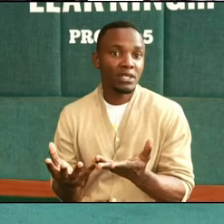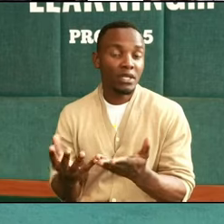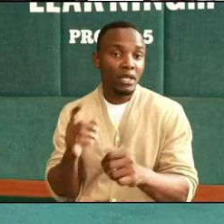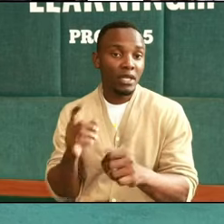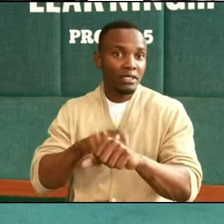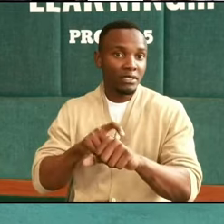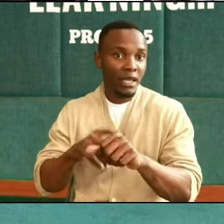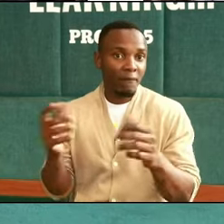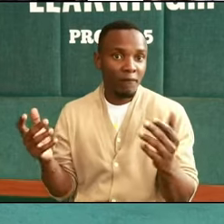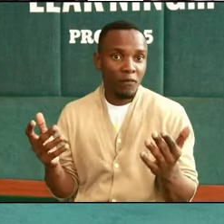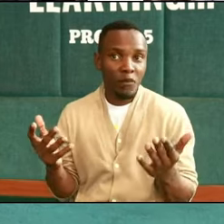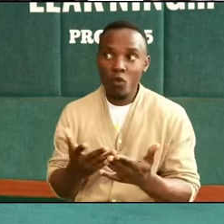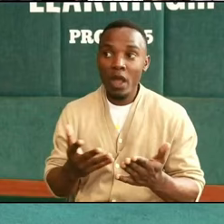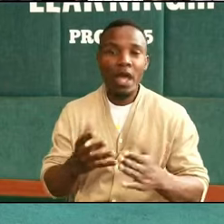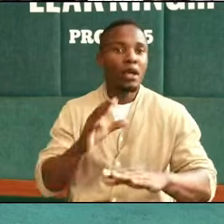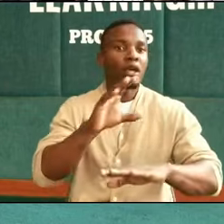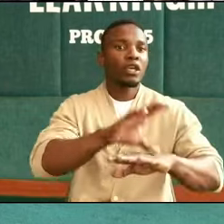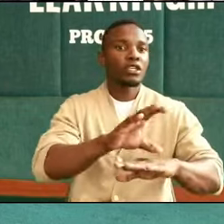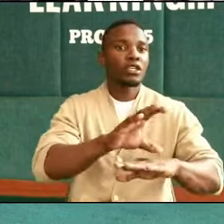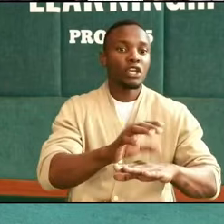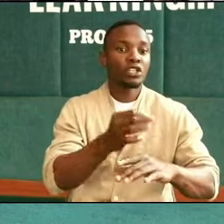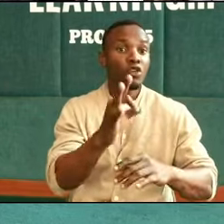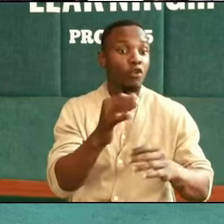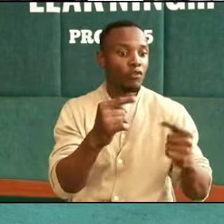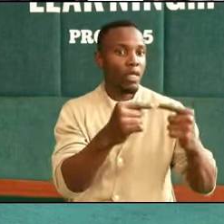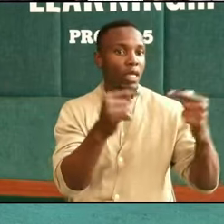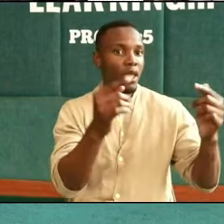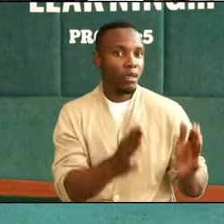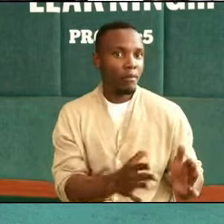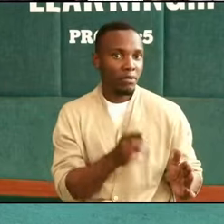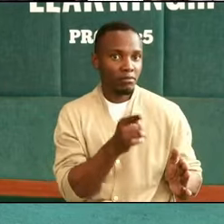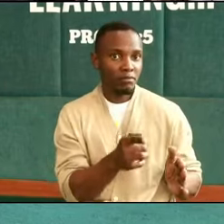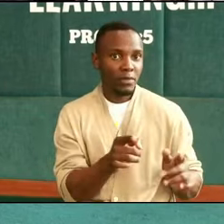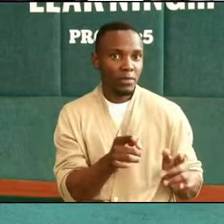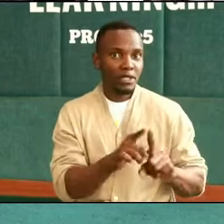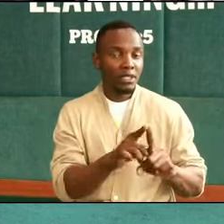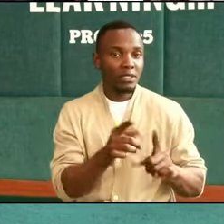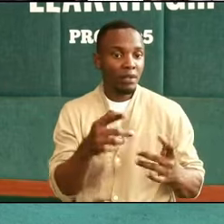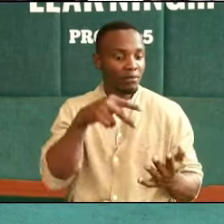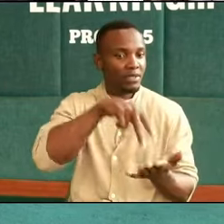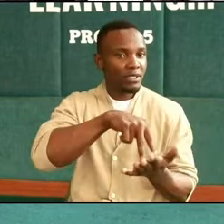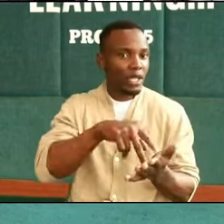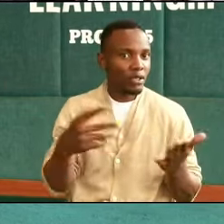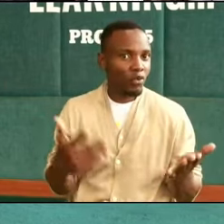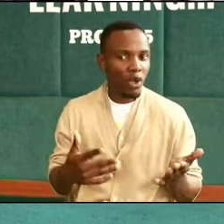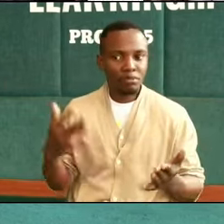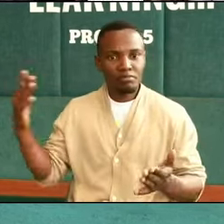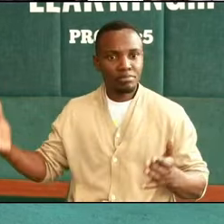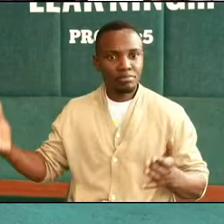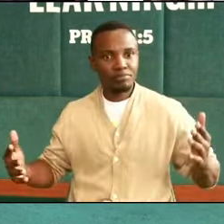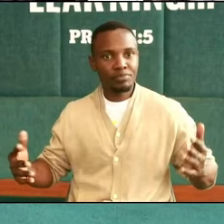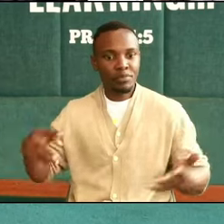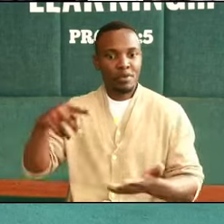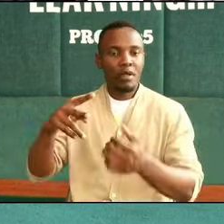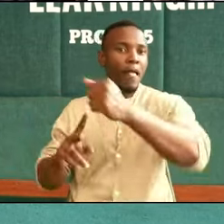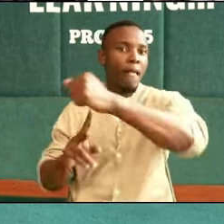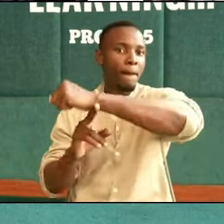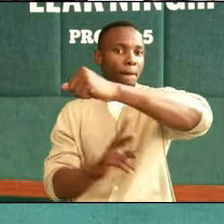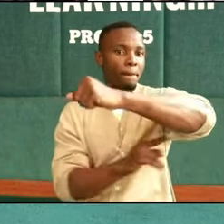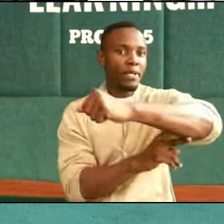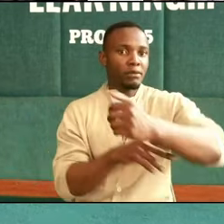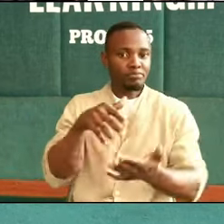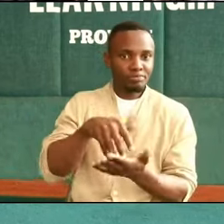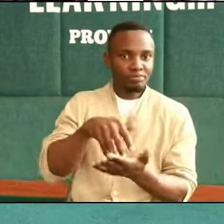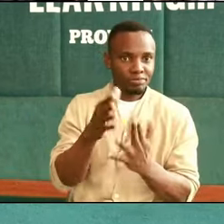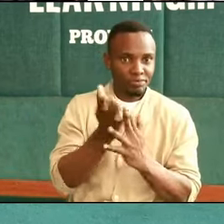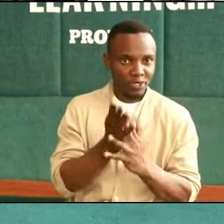the temple. He was put in the temple and he was put between two pillars. And he prayed to God and said, God, please, please forgive